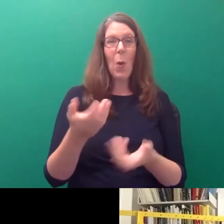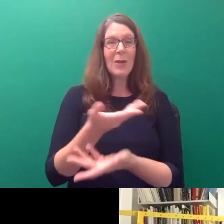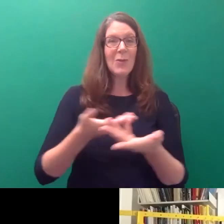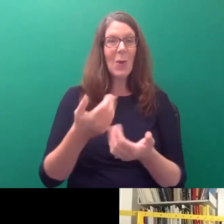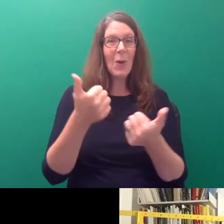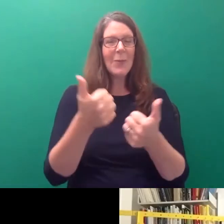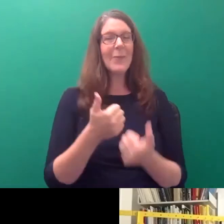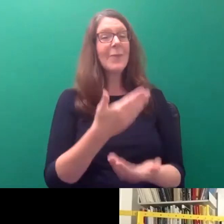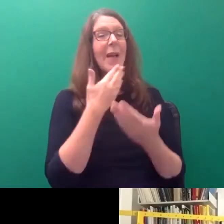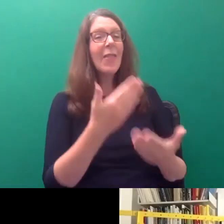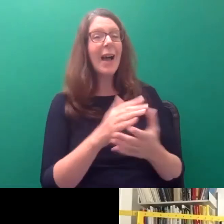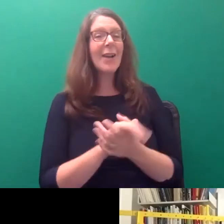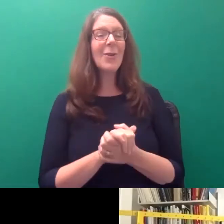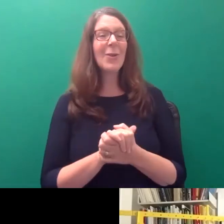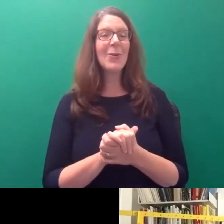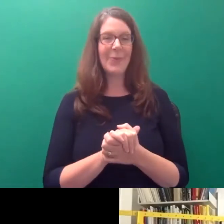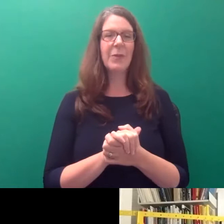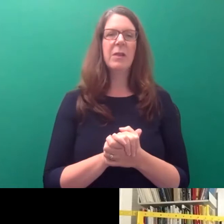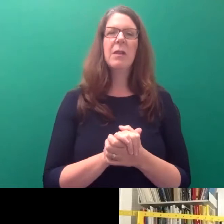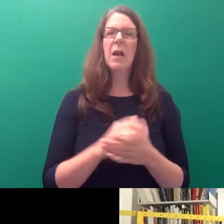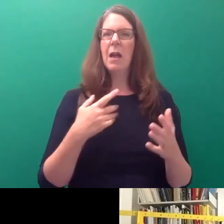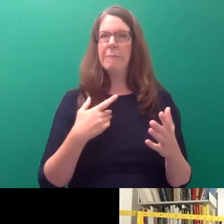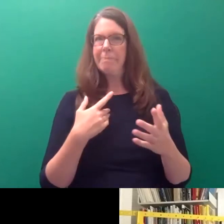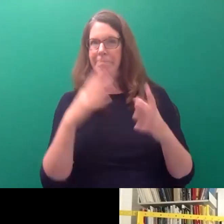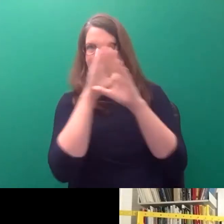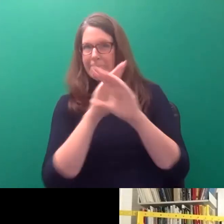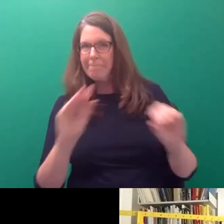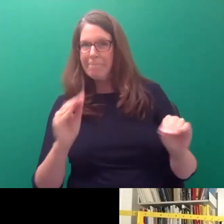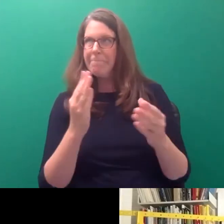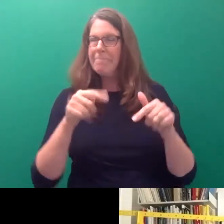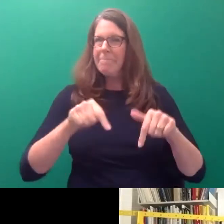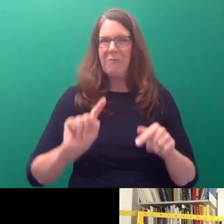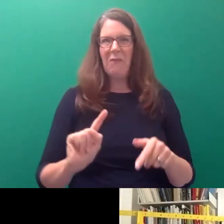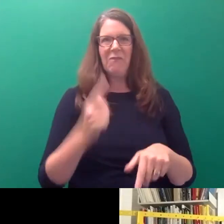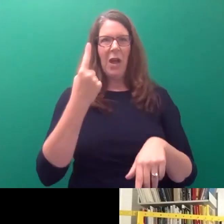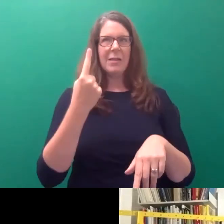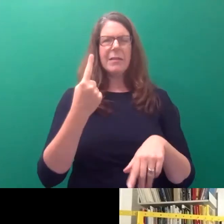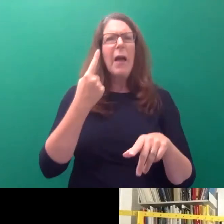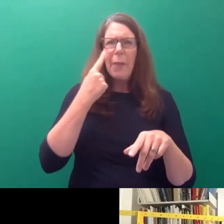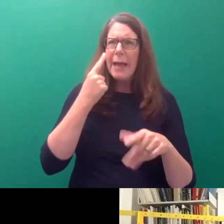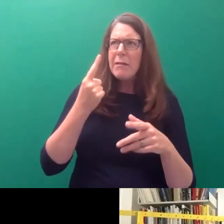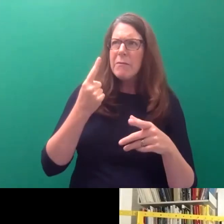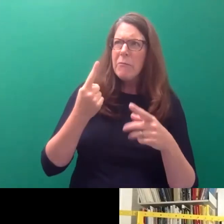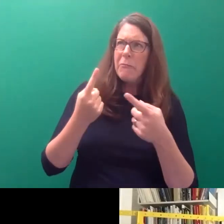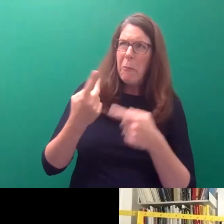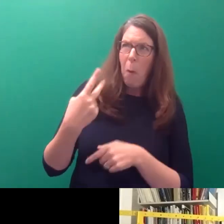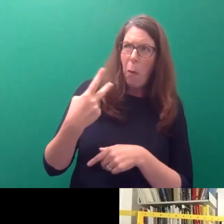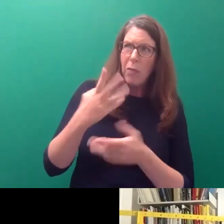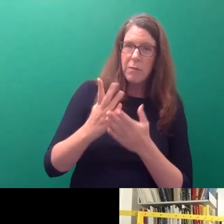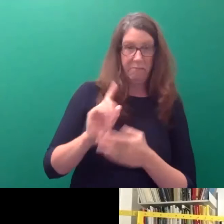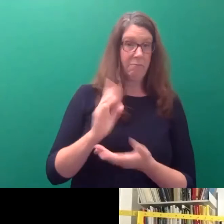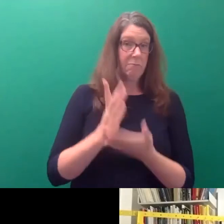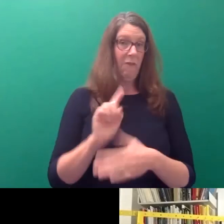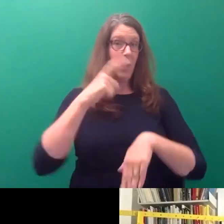you. And this is, I'm just going to say, this is a first, I think, for, well, it's certainly a first for me. I'm not sure if it's a first for you, April.